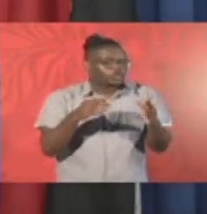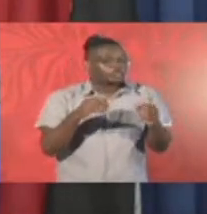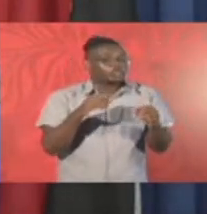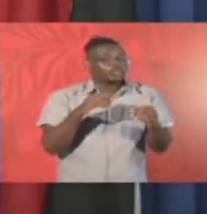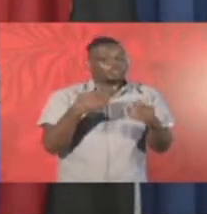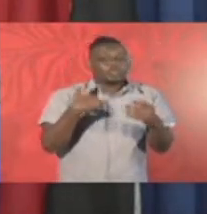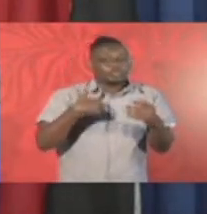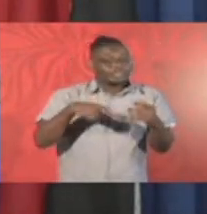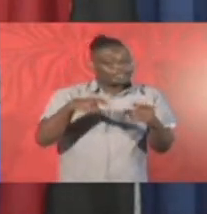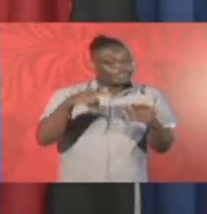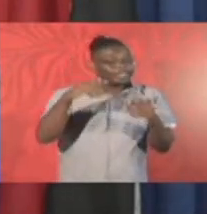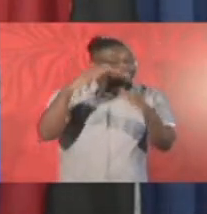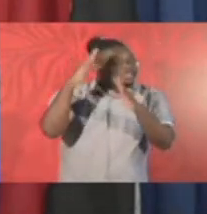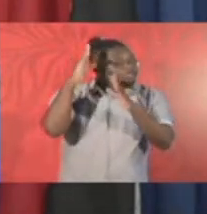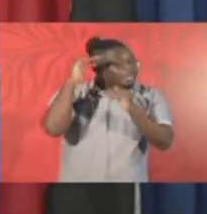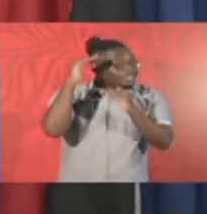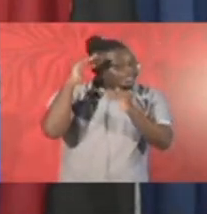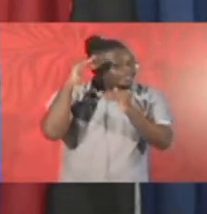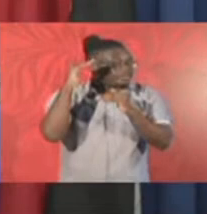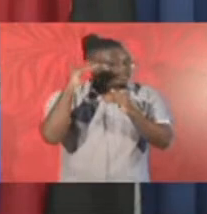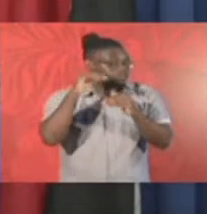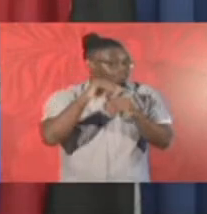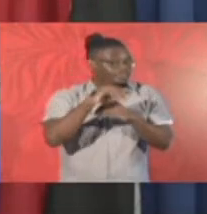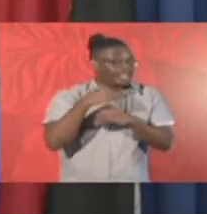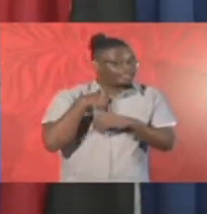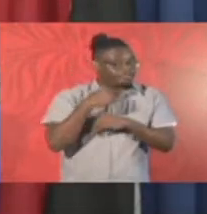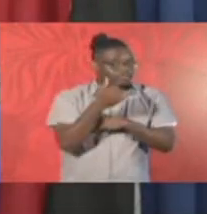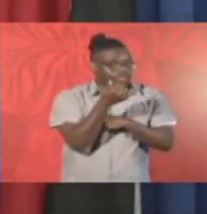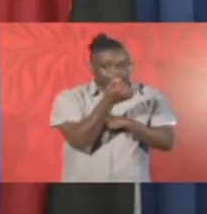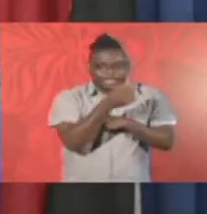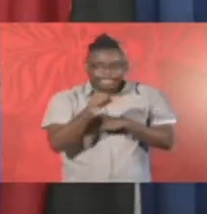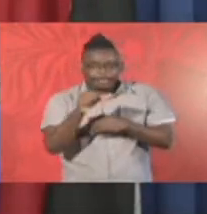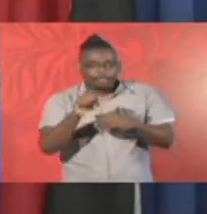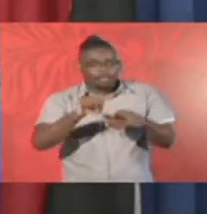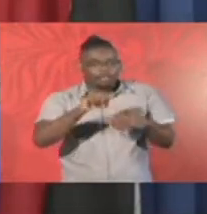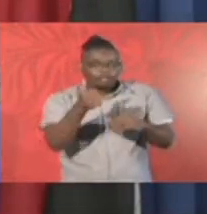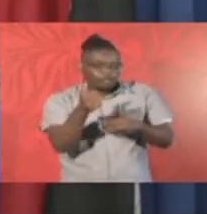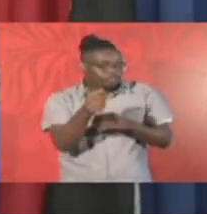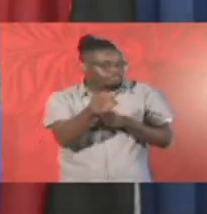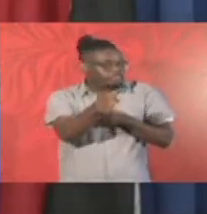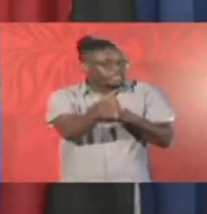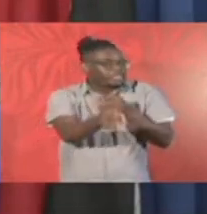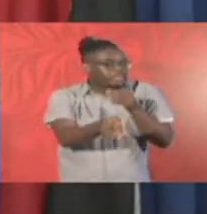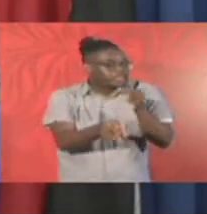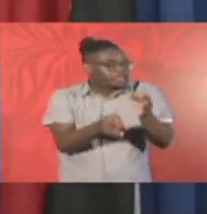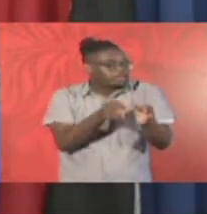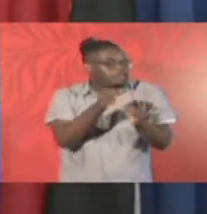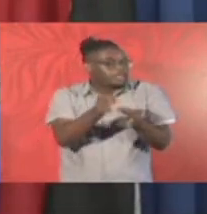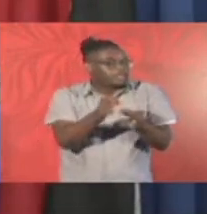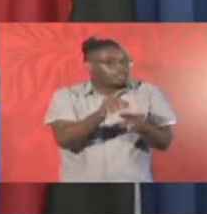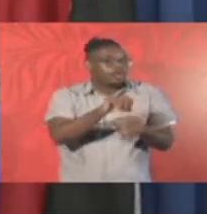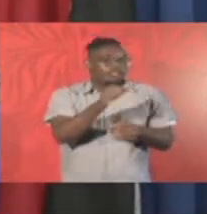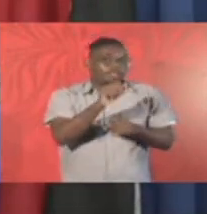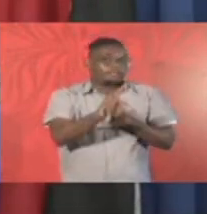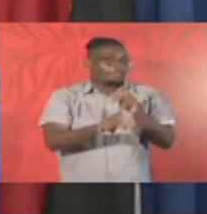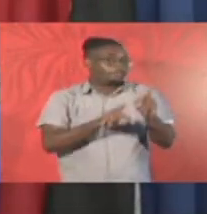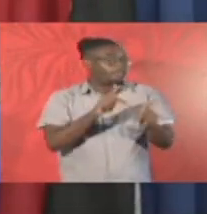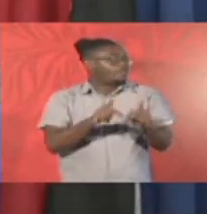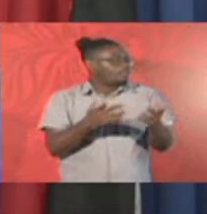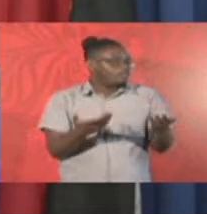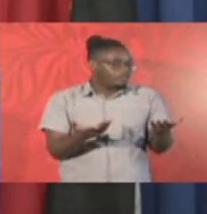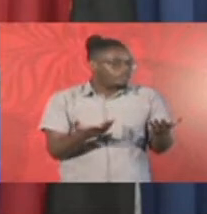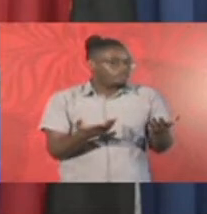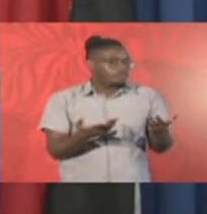than anybody else in this country, would be in a position to explain the science to other people. And of course to have themselves in a